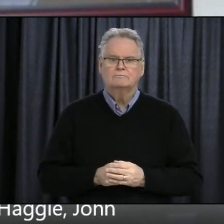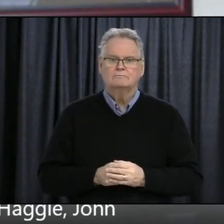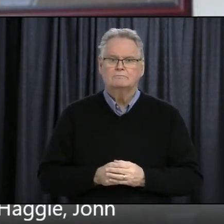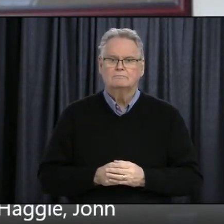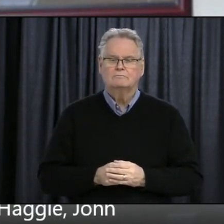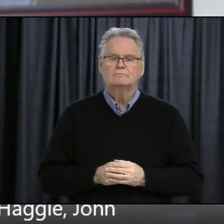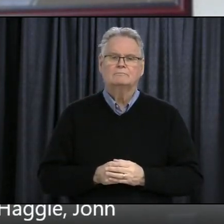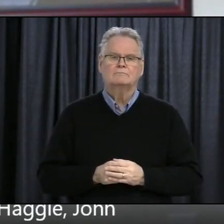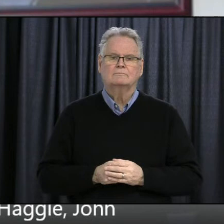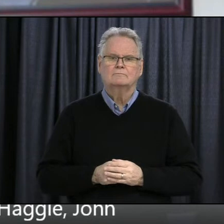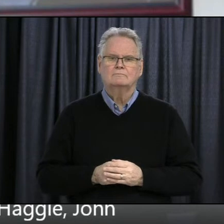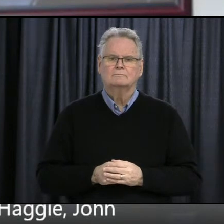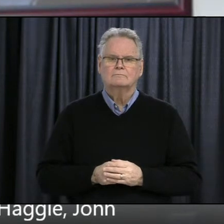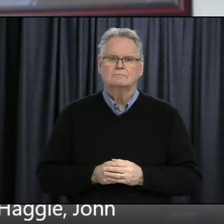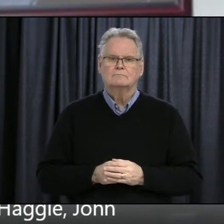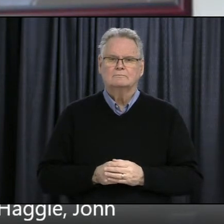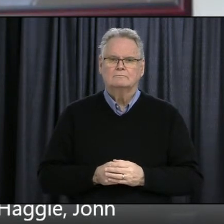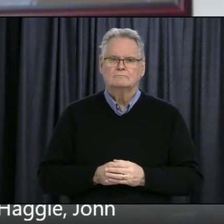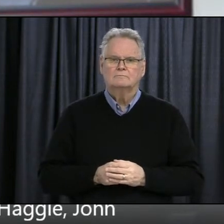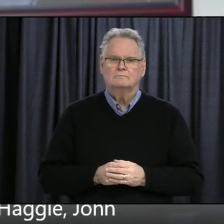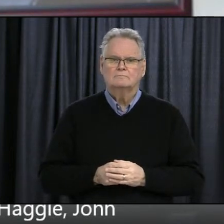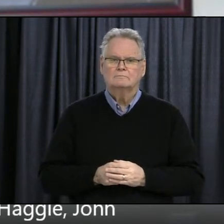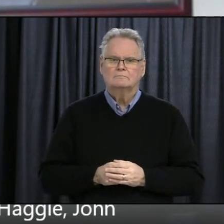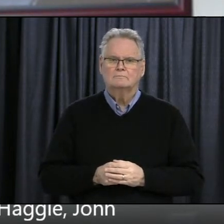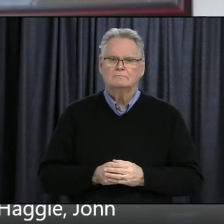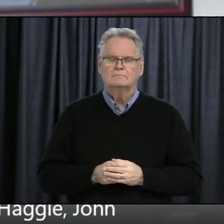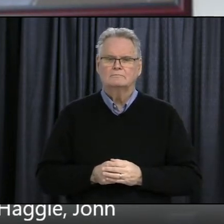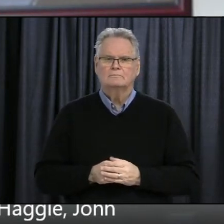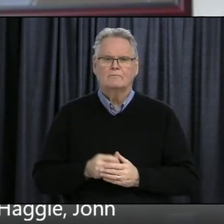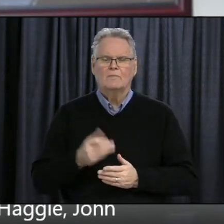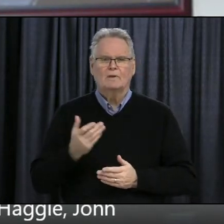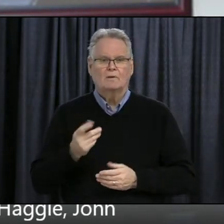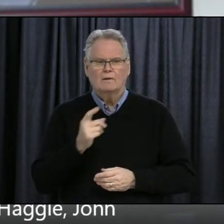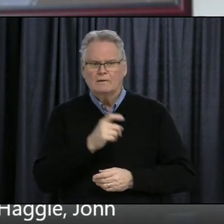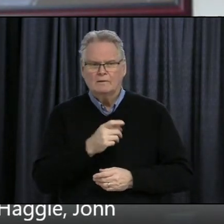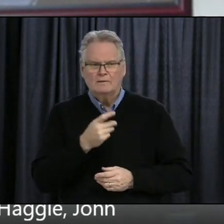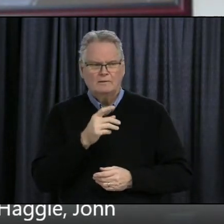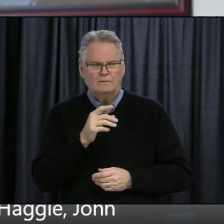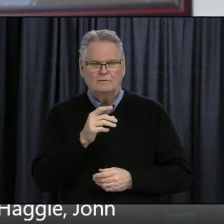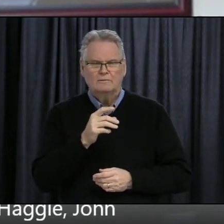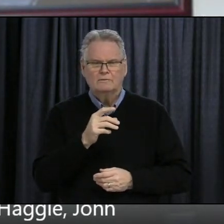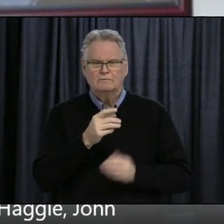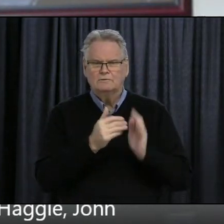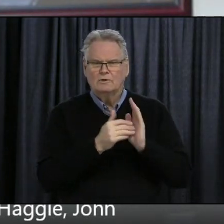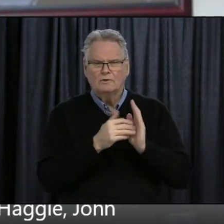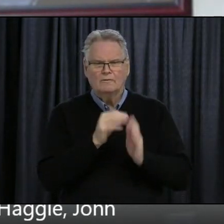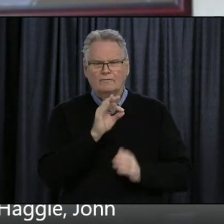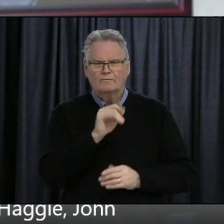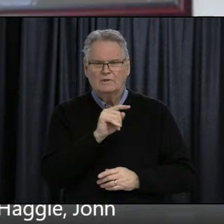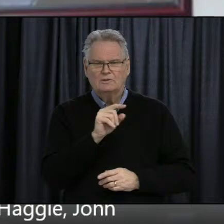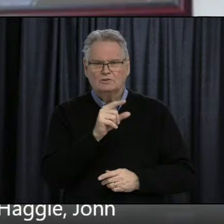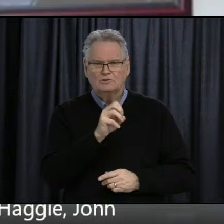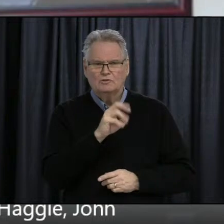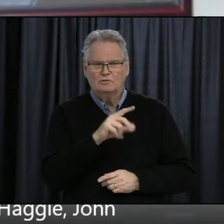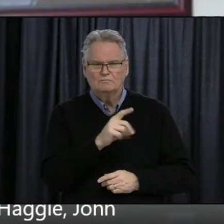science behind one dose versus two with any confidence. That's what we have our public health